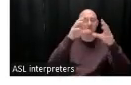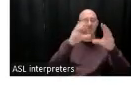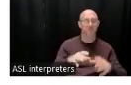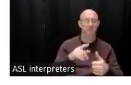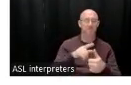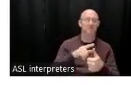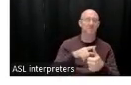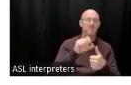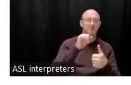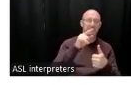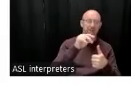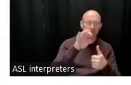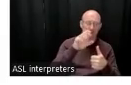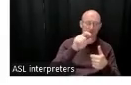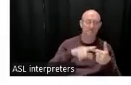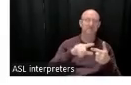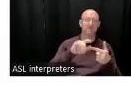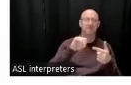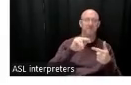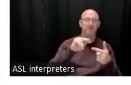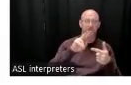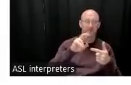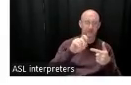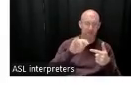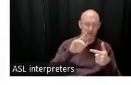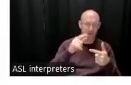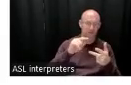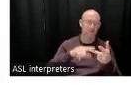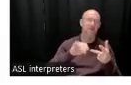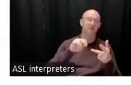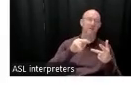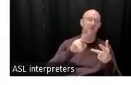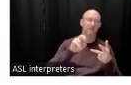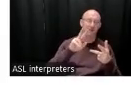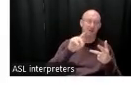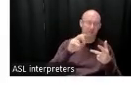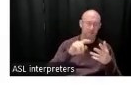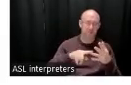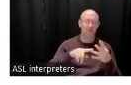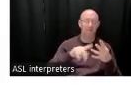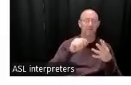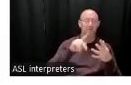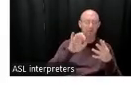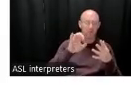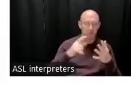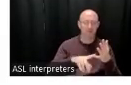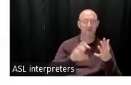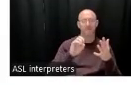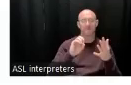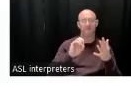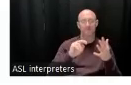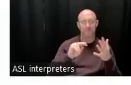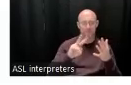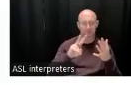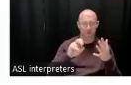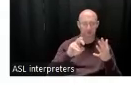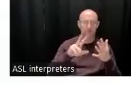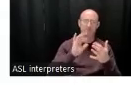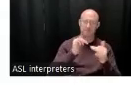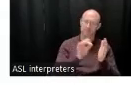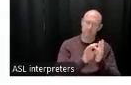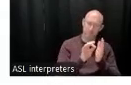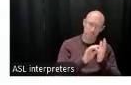significance, investigators, innovation, approach, and environment, and those were all scored, and those are all still relevant